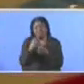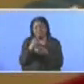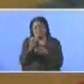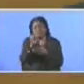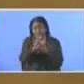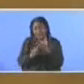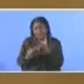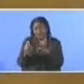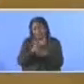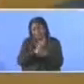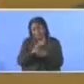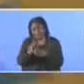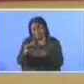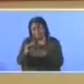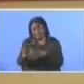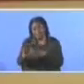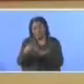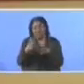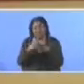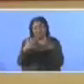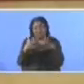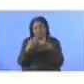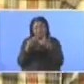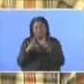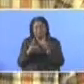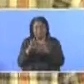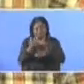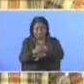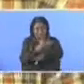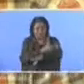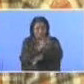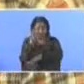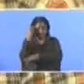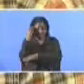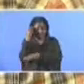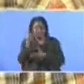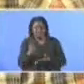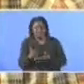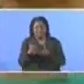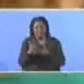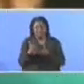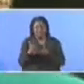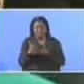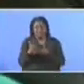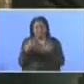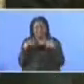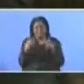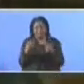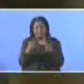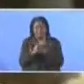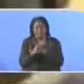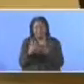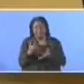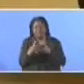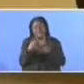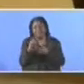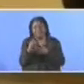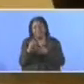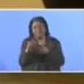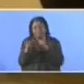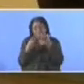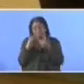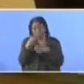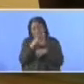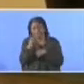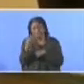way to improve mental health. And it's just helping them to freely express themselves through paint. So I show them the techniques that come down to